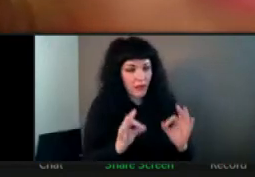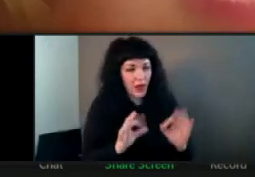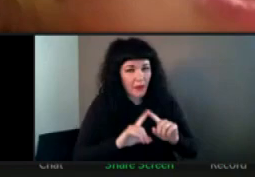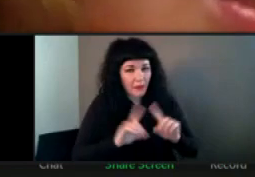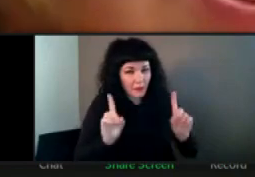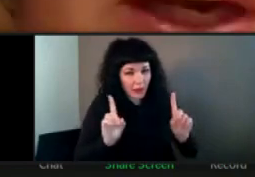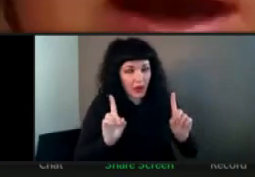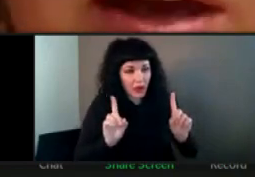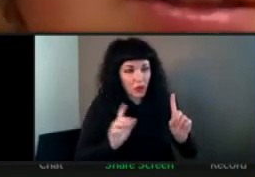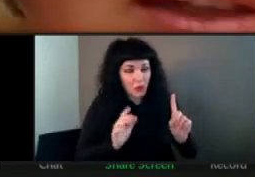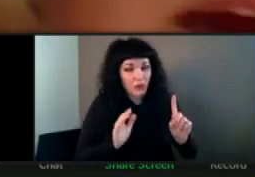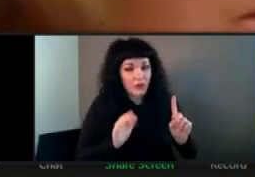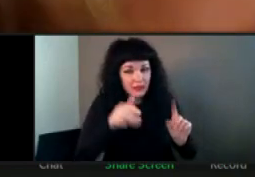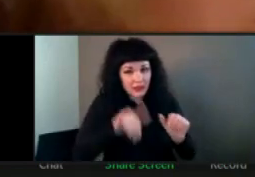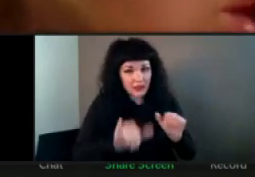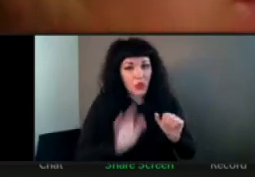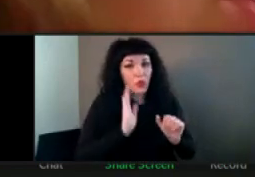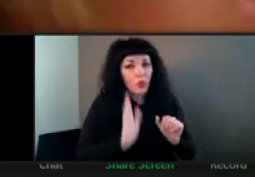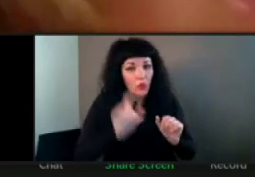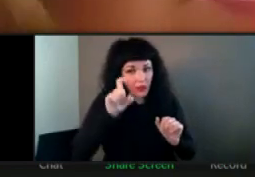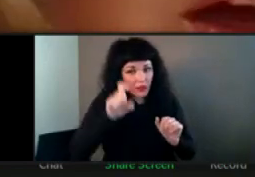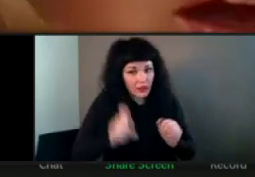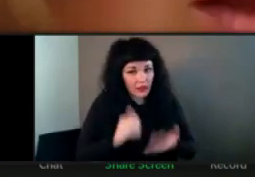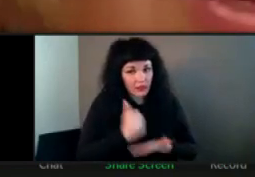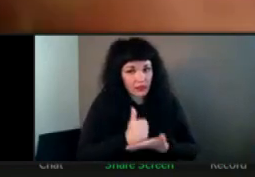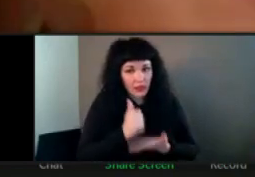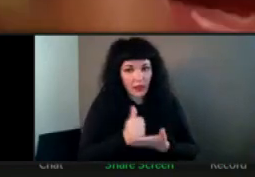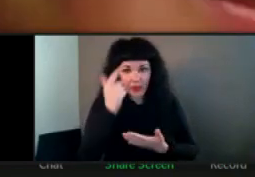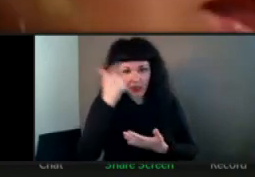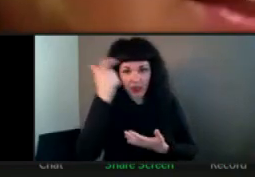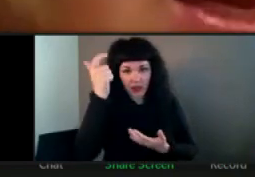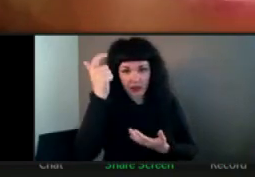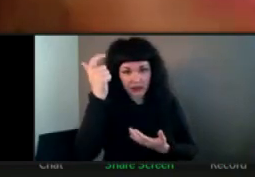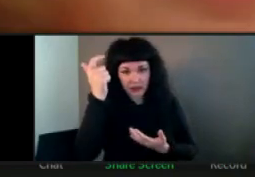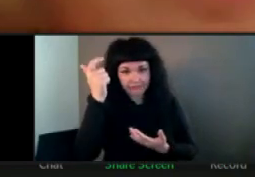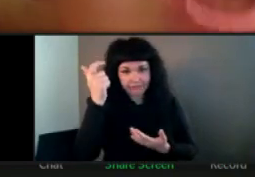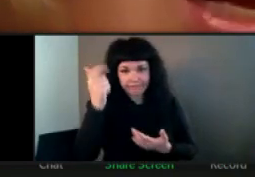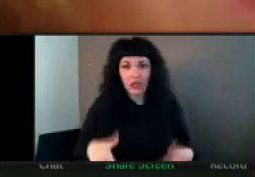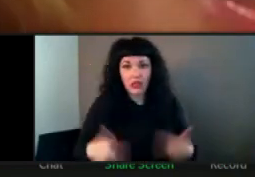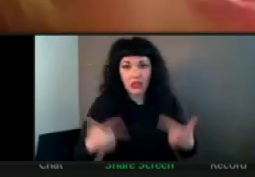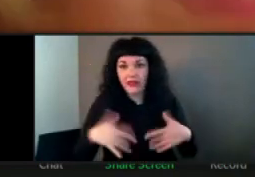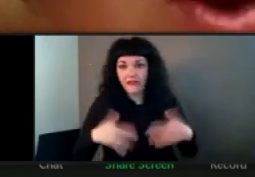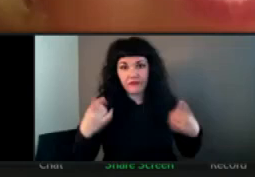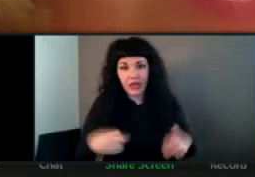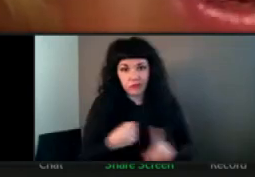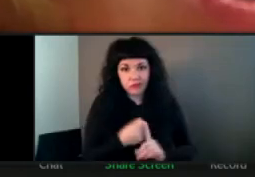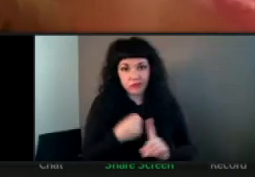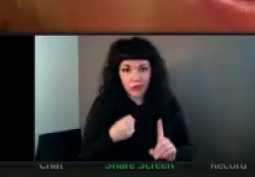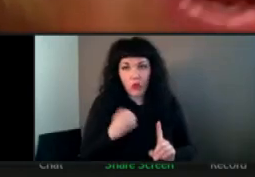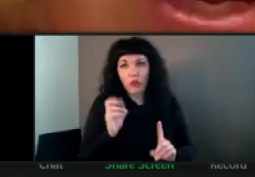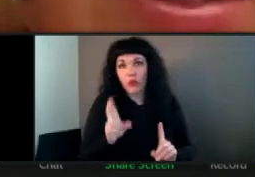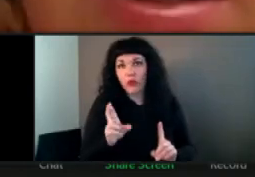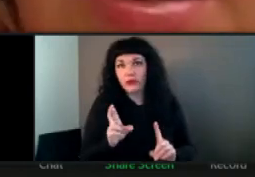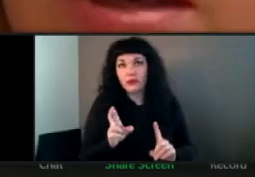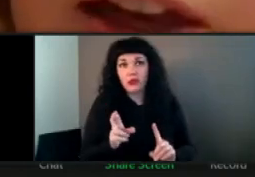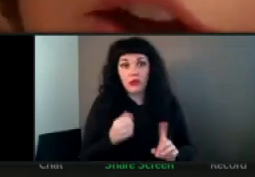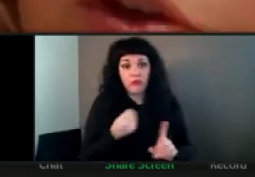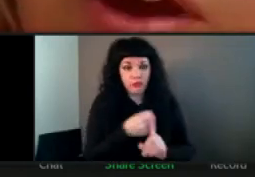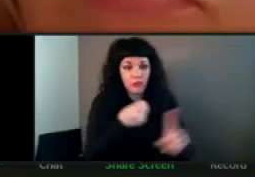still need assistance because a life event, like they lost their job because of COVID, or